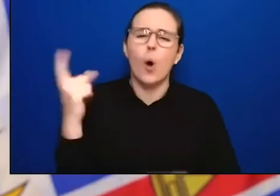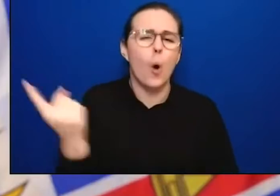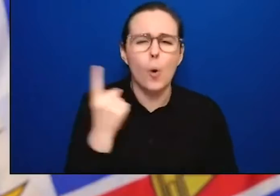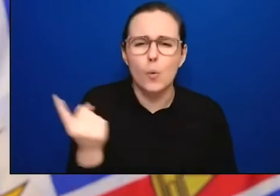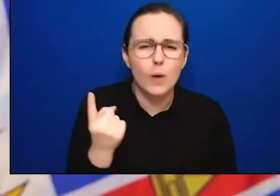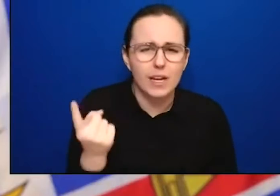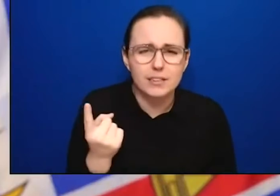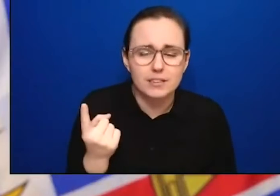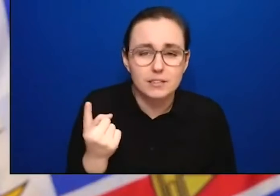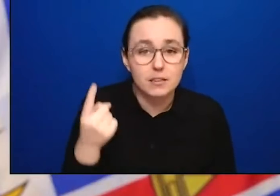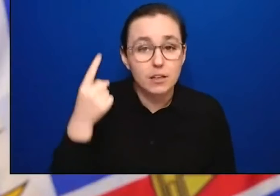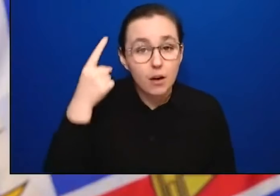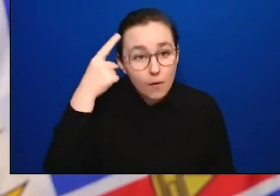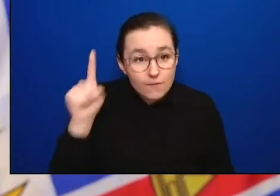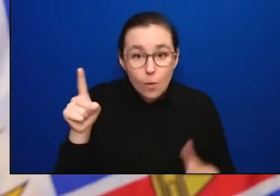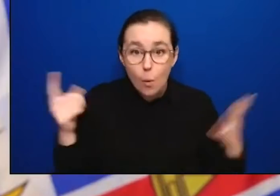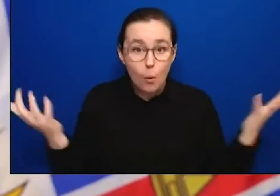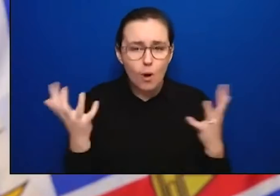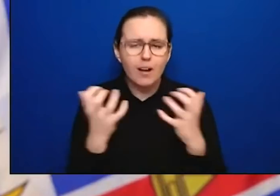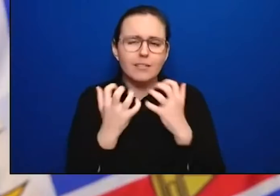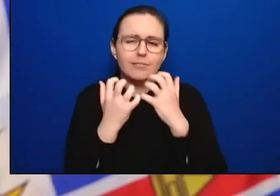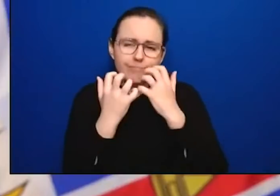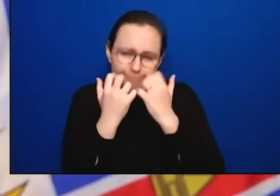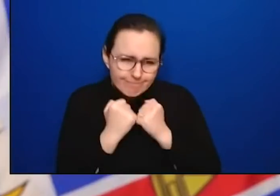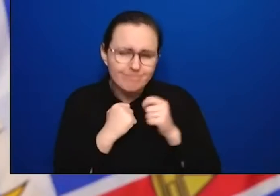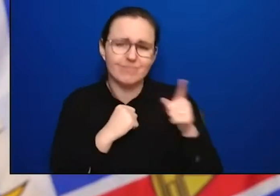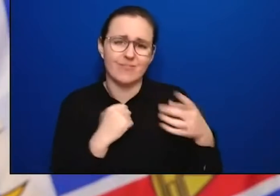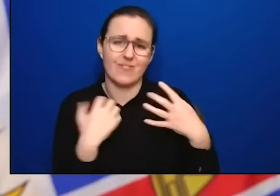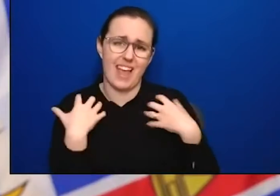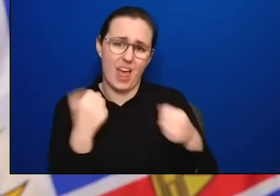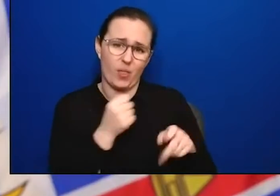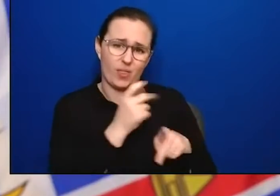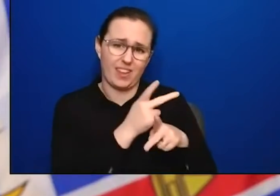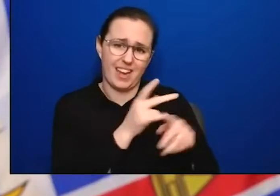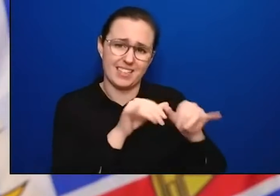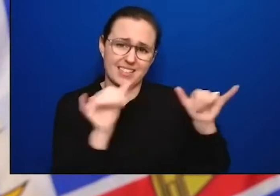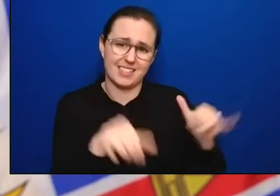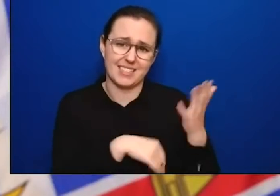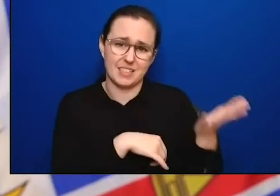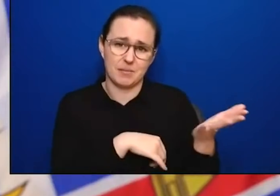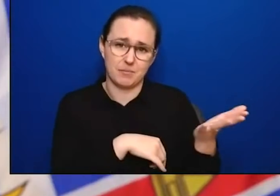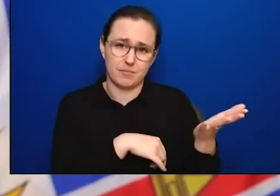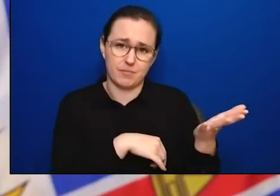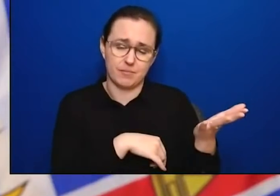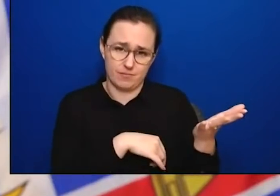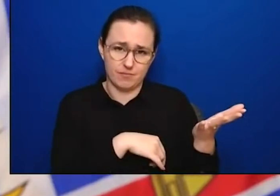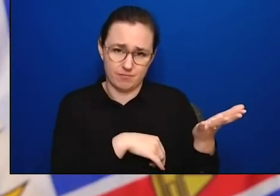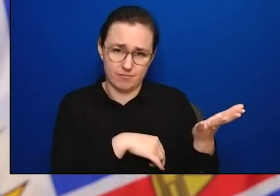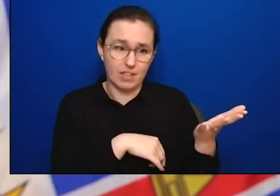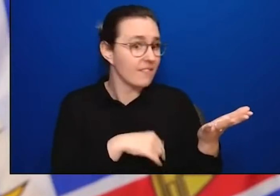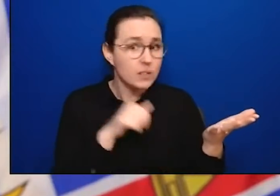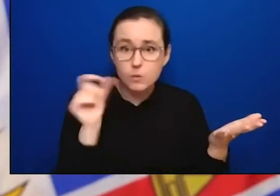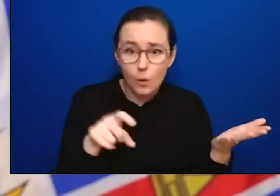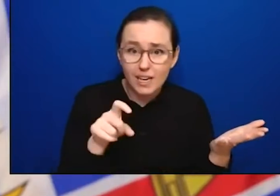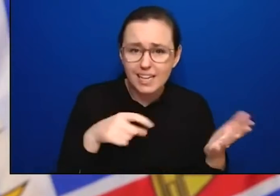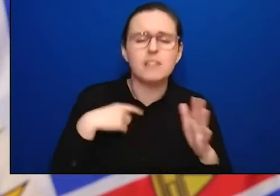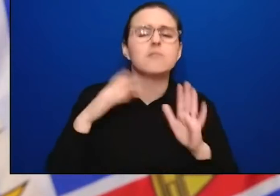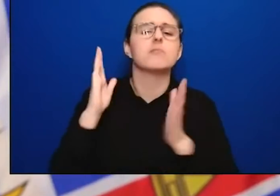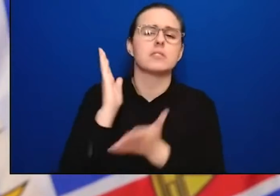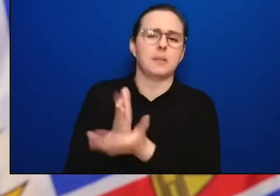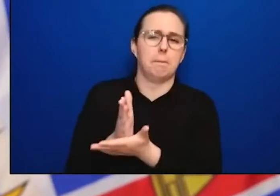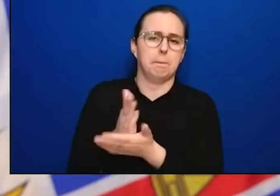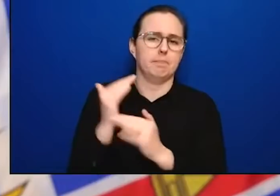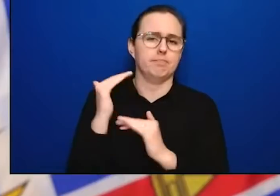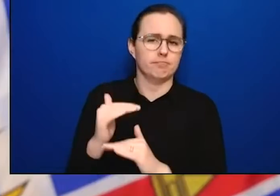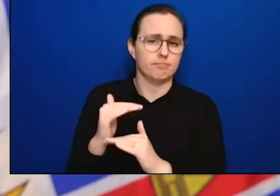as possible and preventing our healthcare system from getting strained even more than it is right now. Rob,